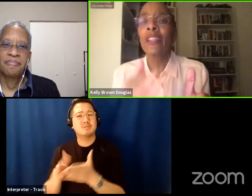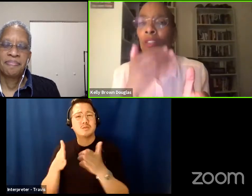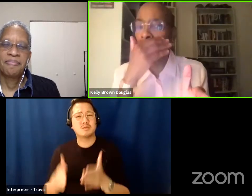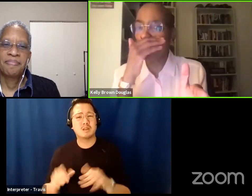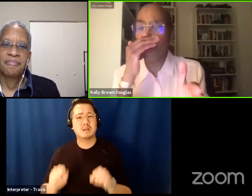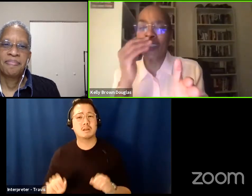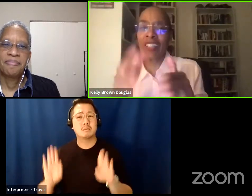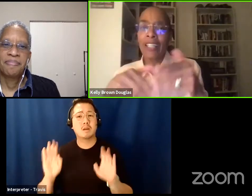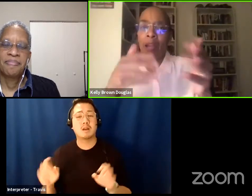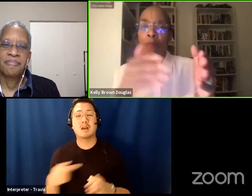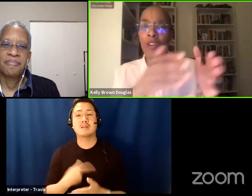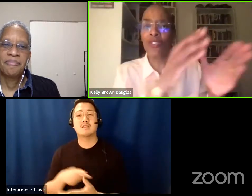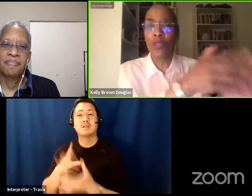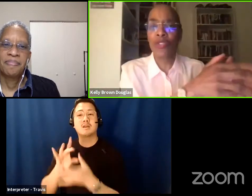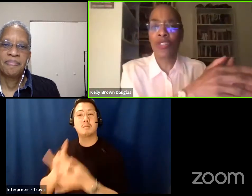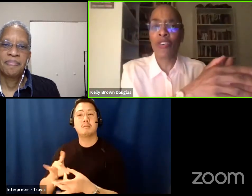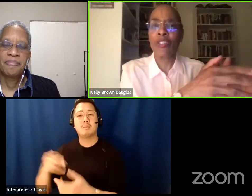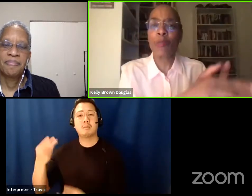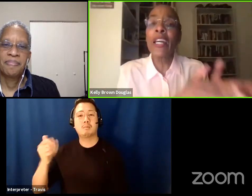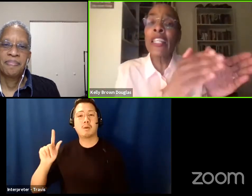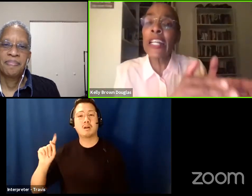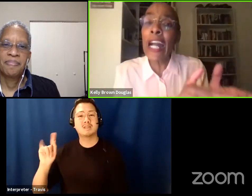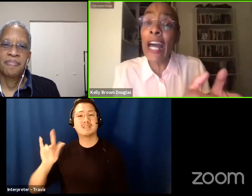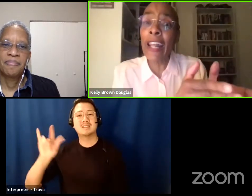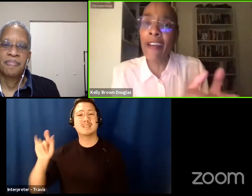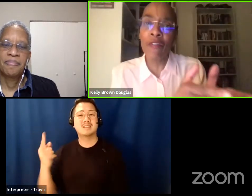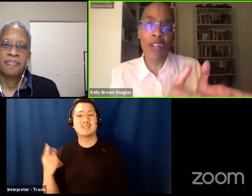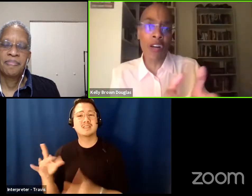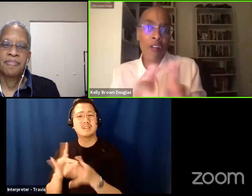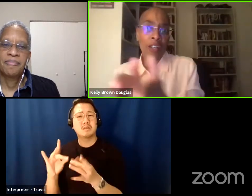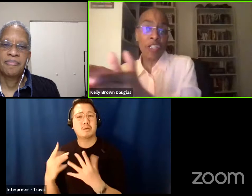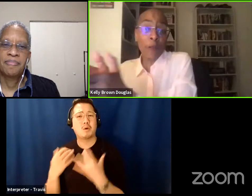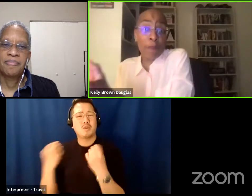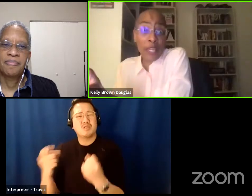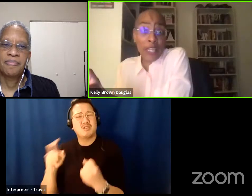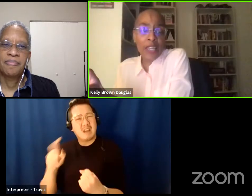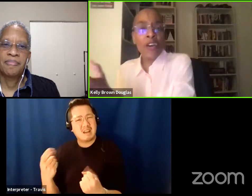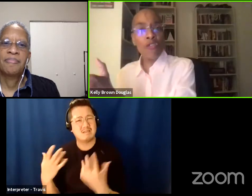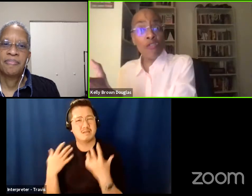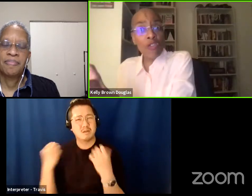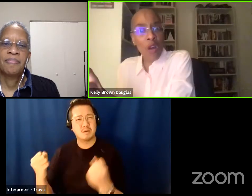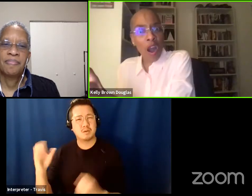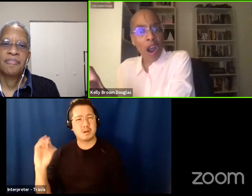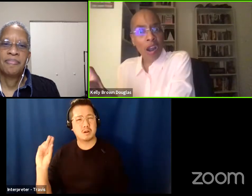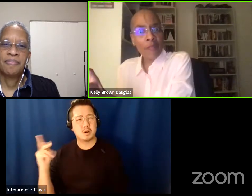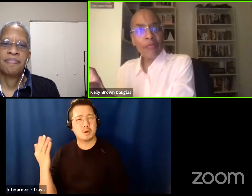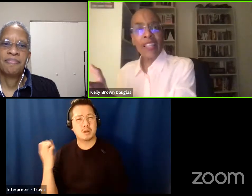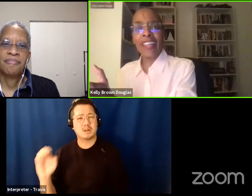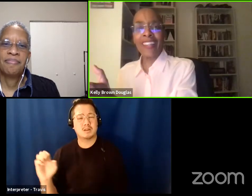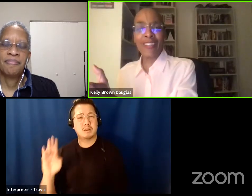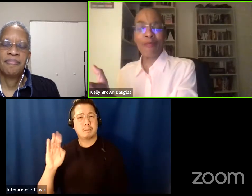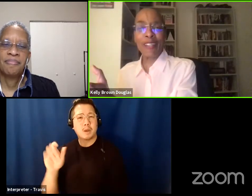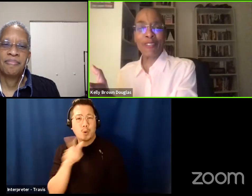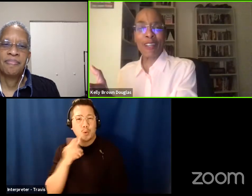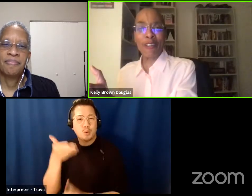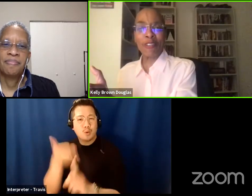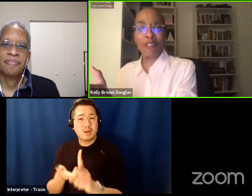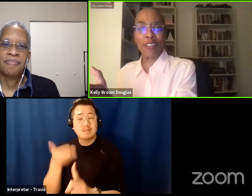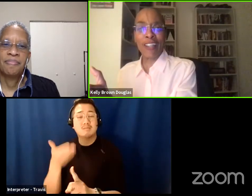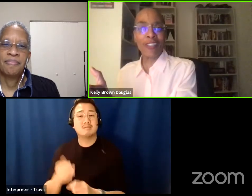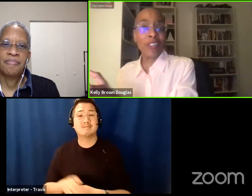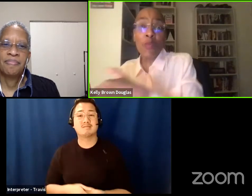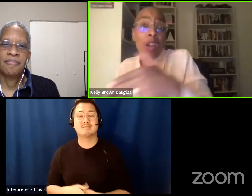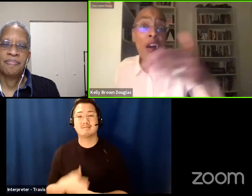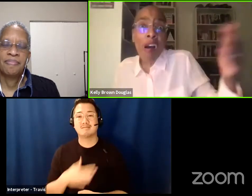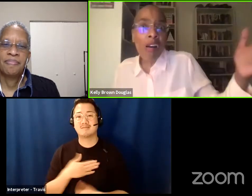of one theologian, Paul Tillich, I borrow his words of courage to be, you got to have the courage to be who you are. Mm-hmm. And as my younger